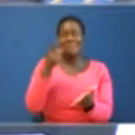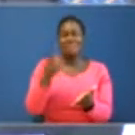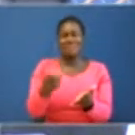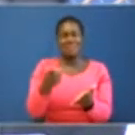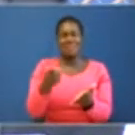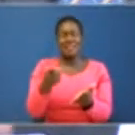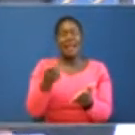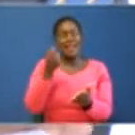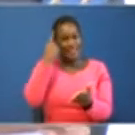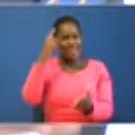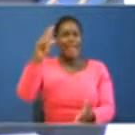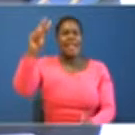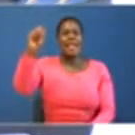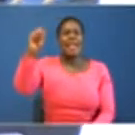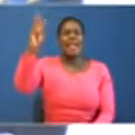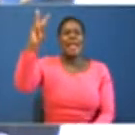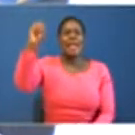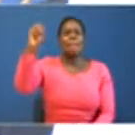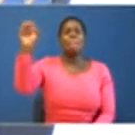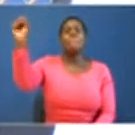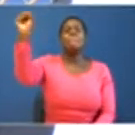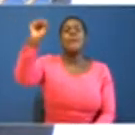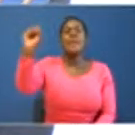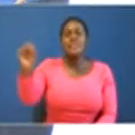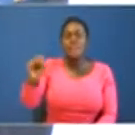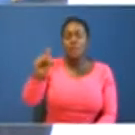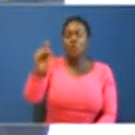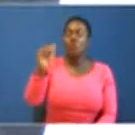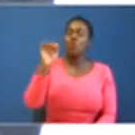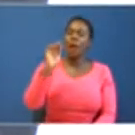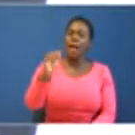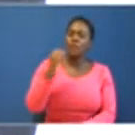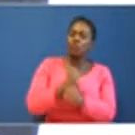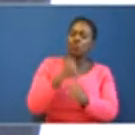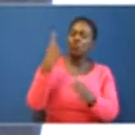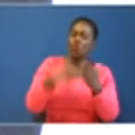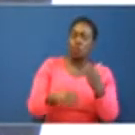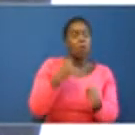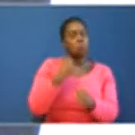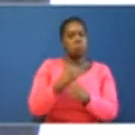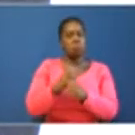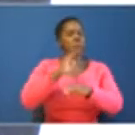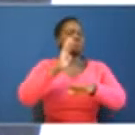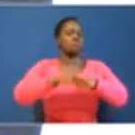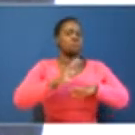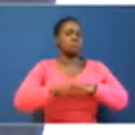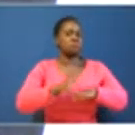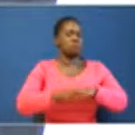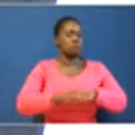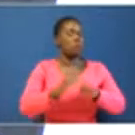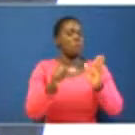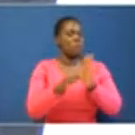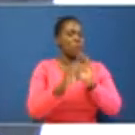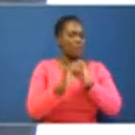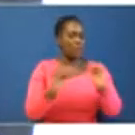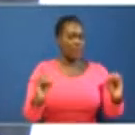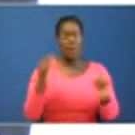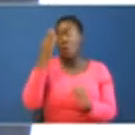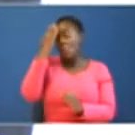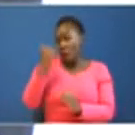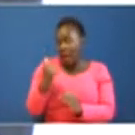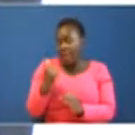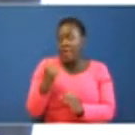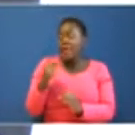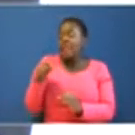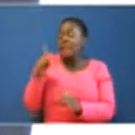let us get back to nms you had asked whether they have done well i've said of course i've done well uh considering where